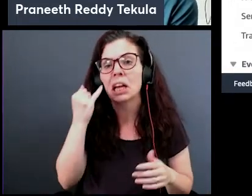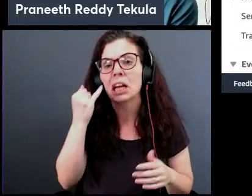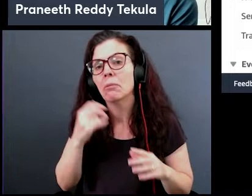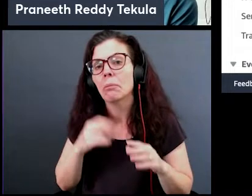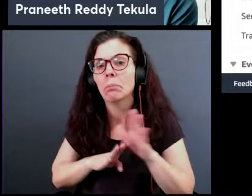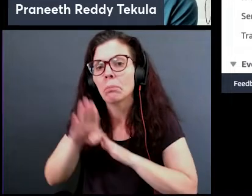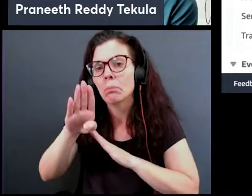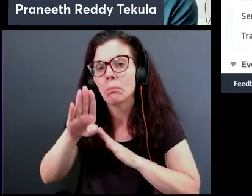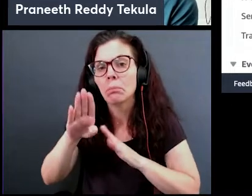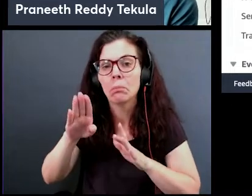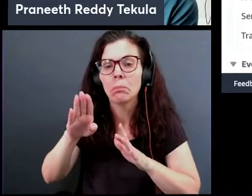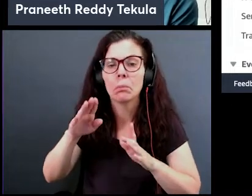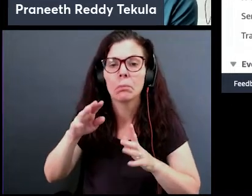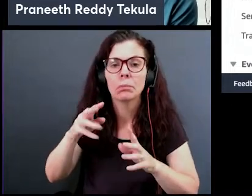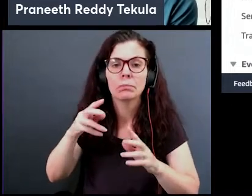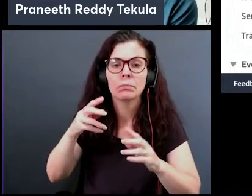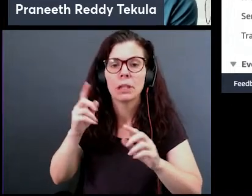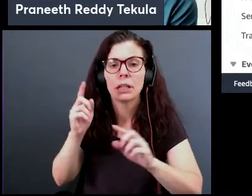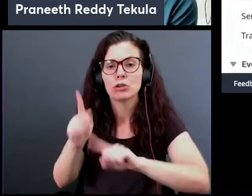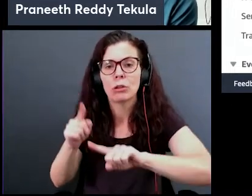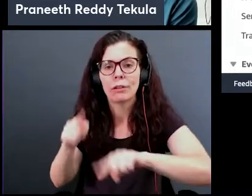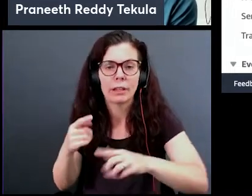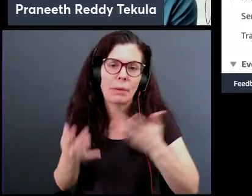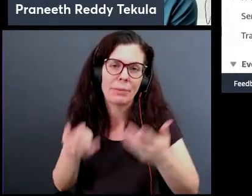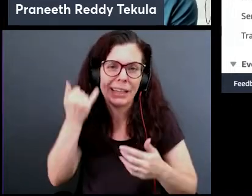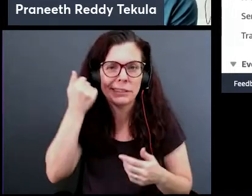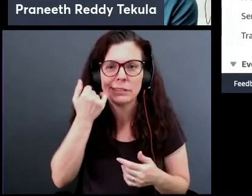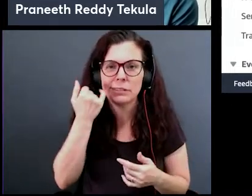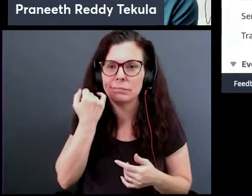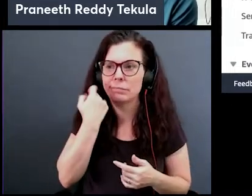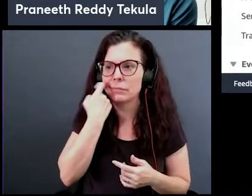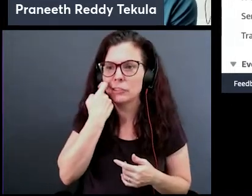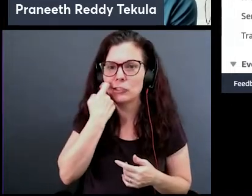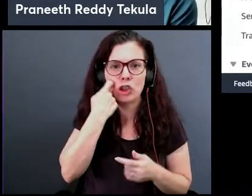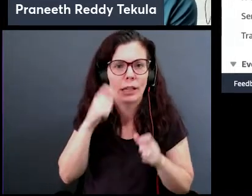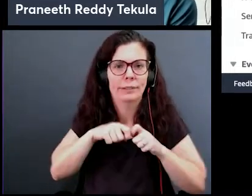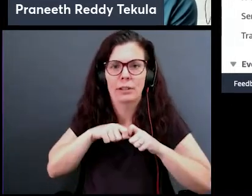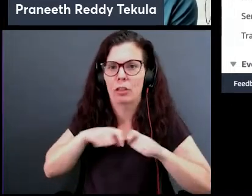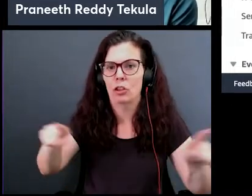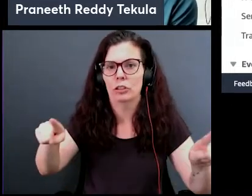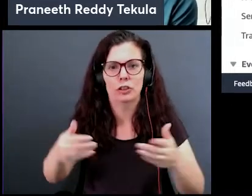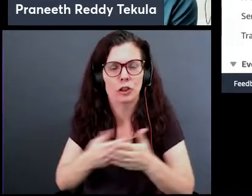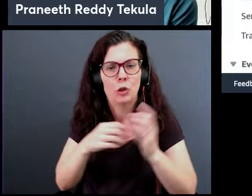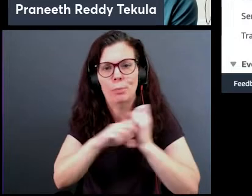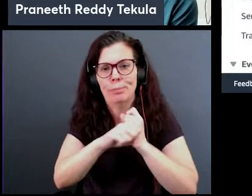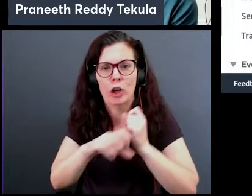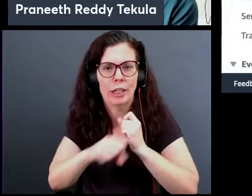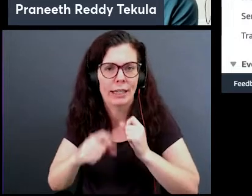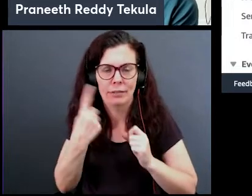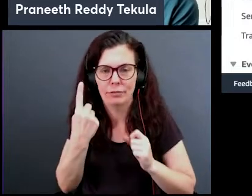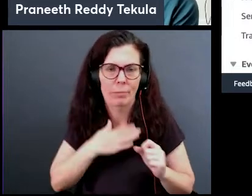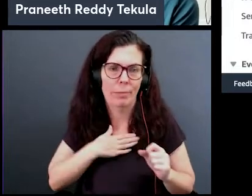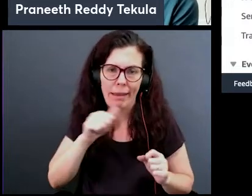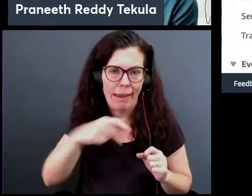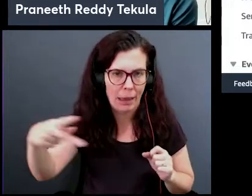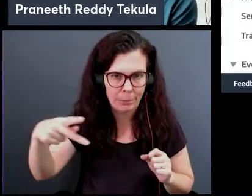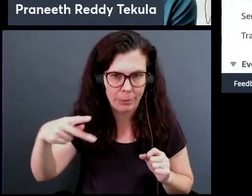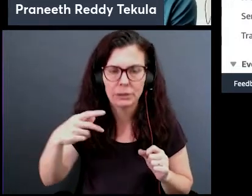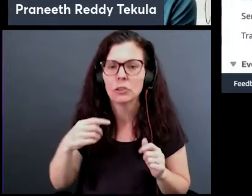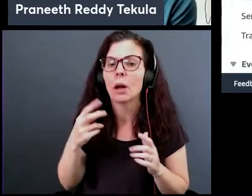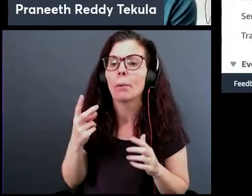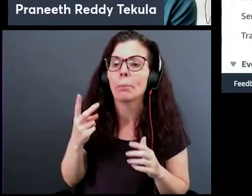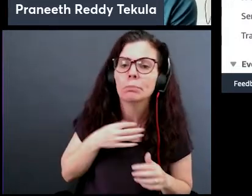maybe I just launched my new marketing campaign for my Mhm. app, right? And I want to see